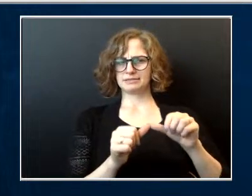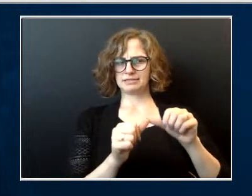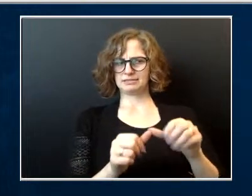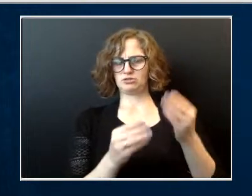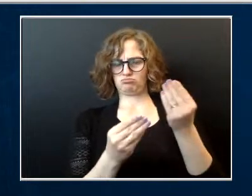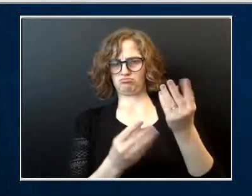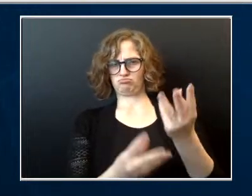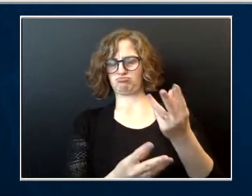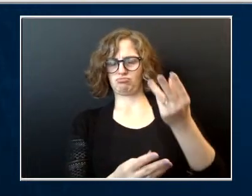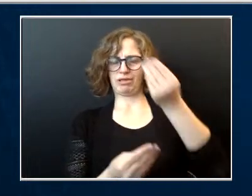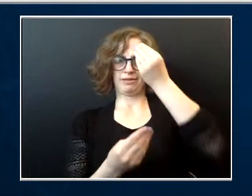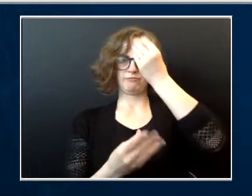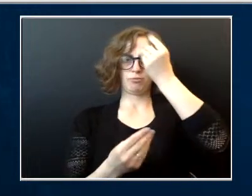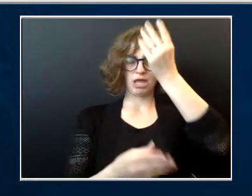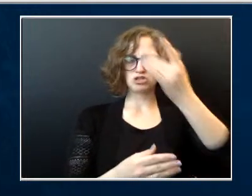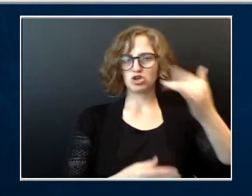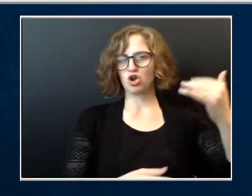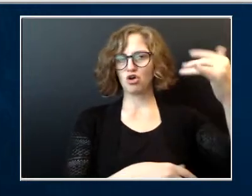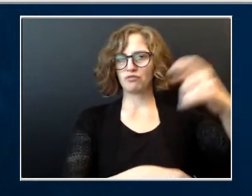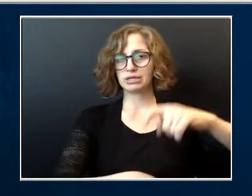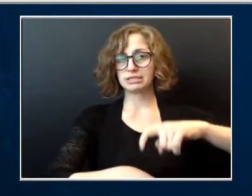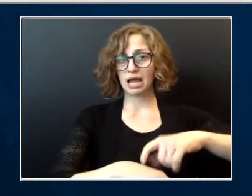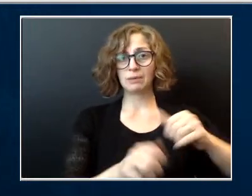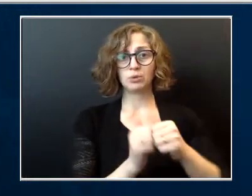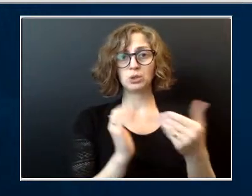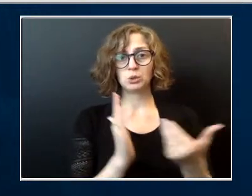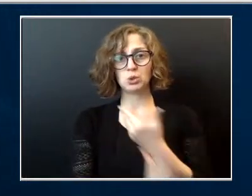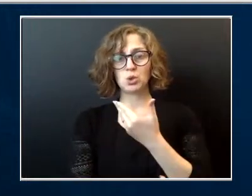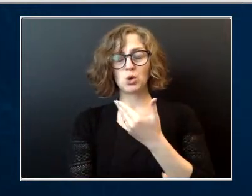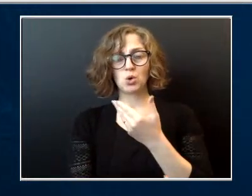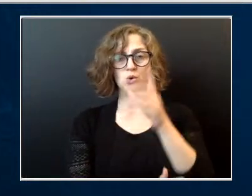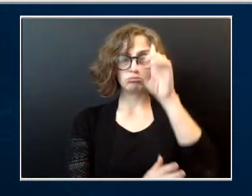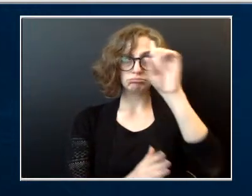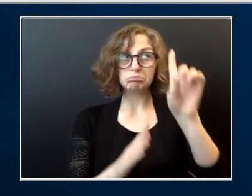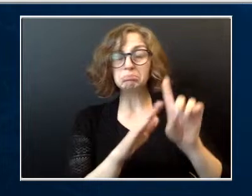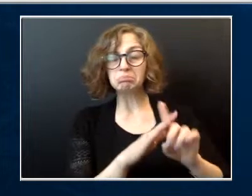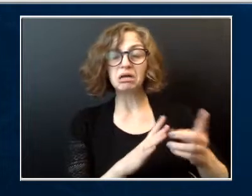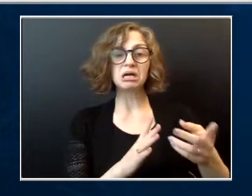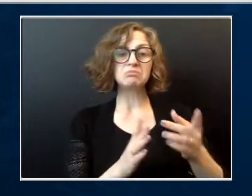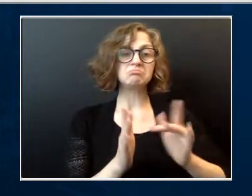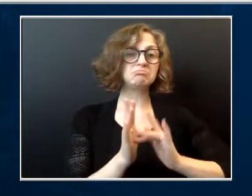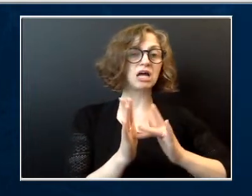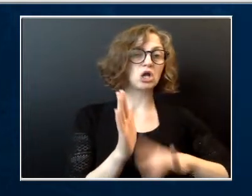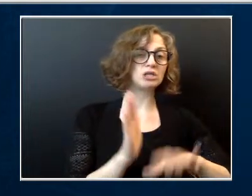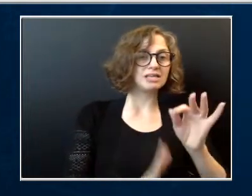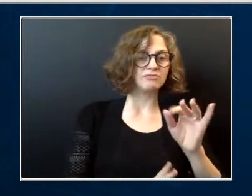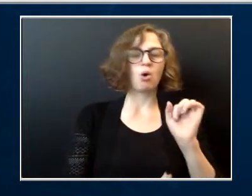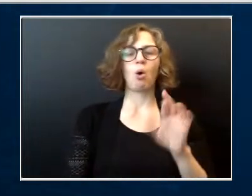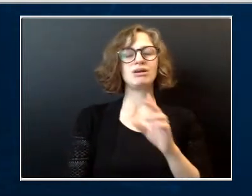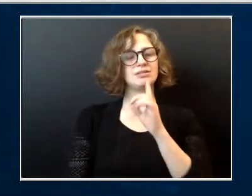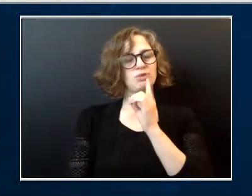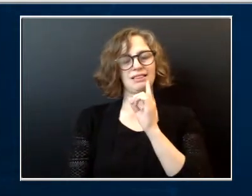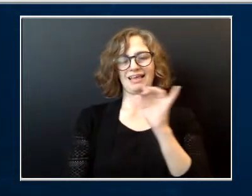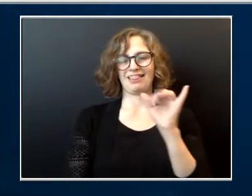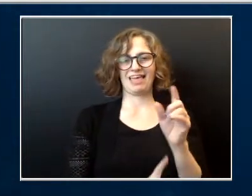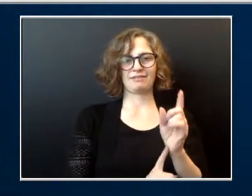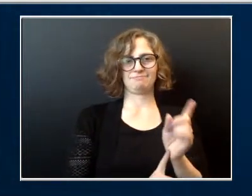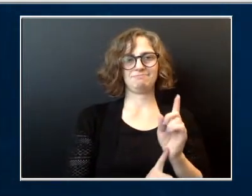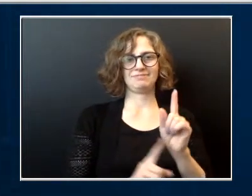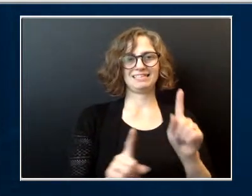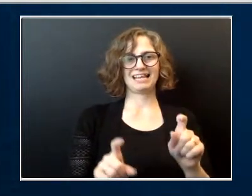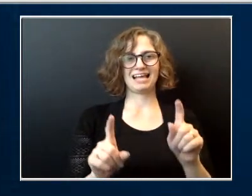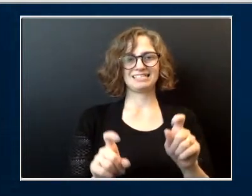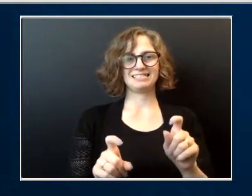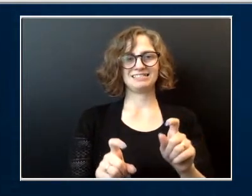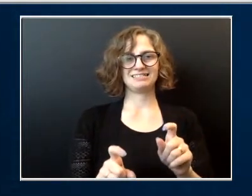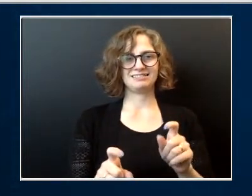new insights or medical discoveries, or is it more a point-in-time test? You guys are both you're both shaking your head